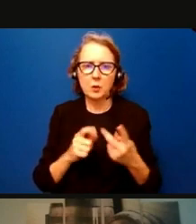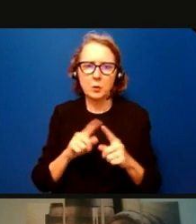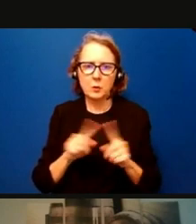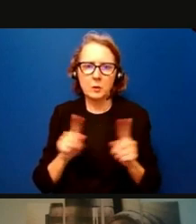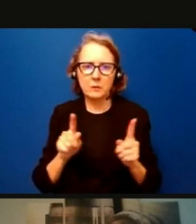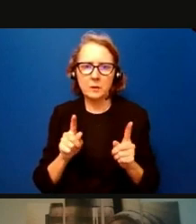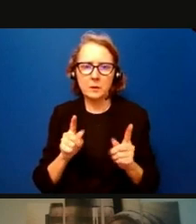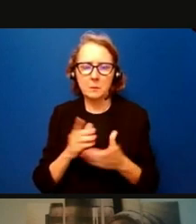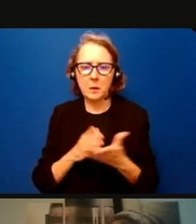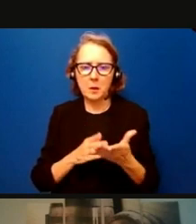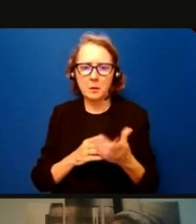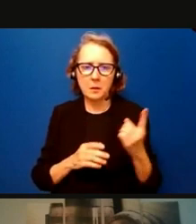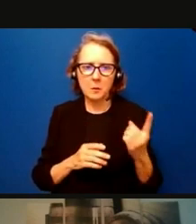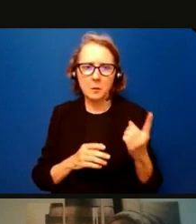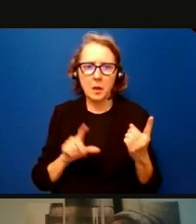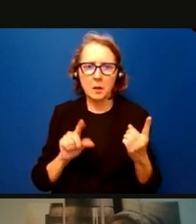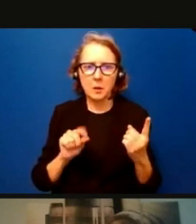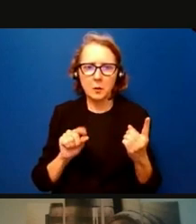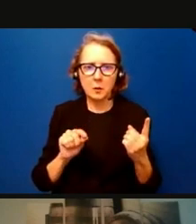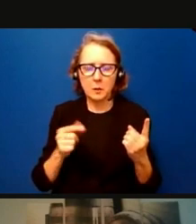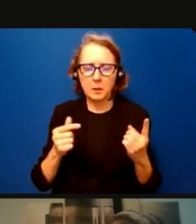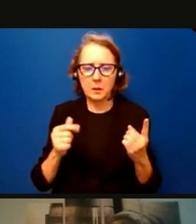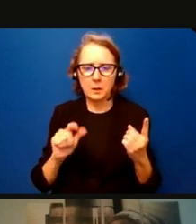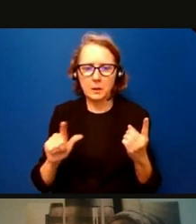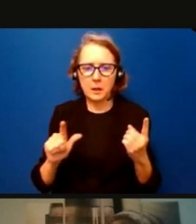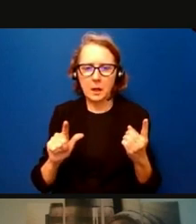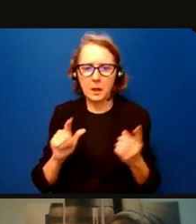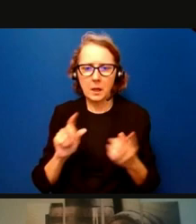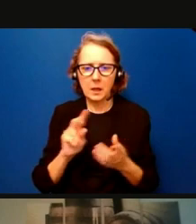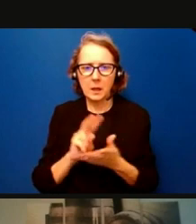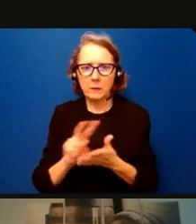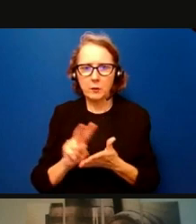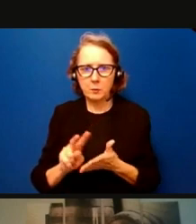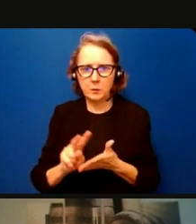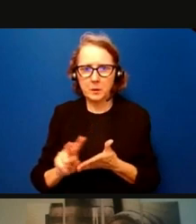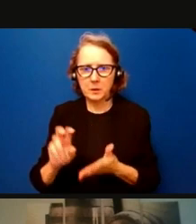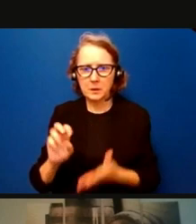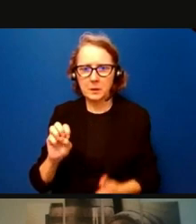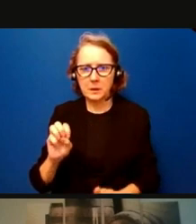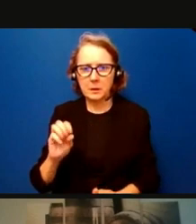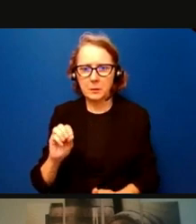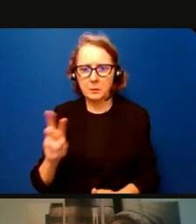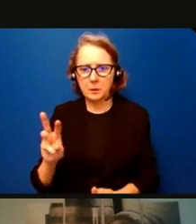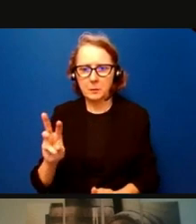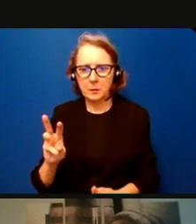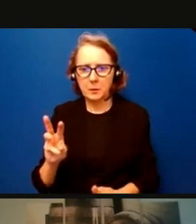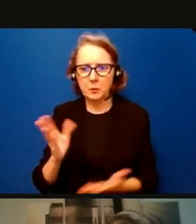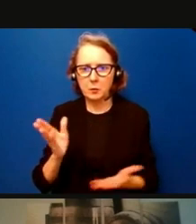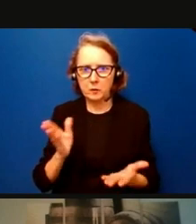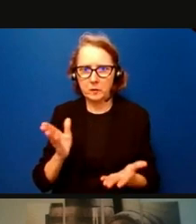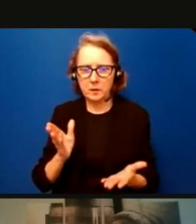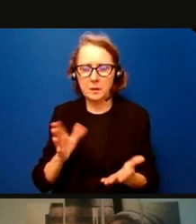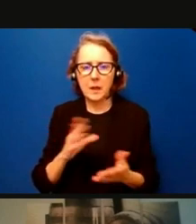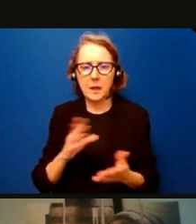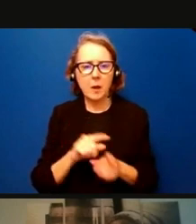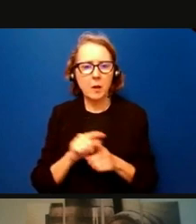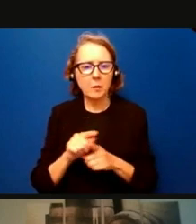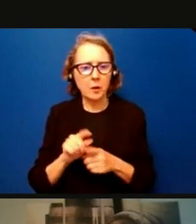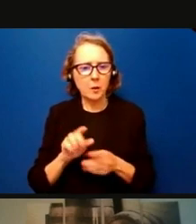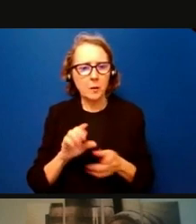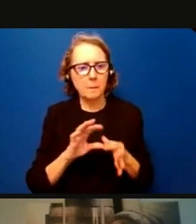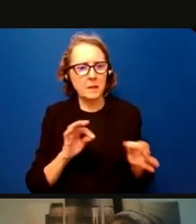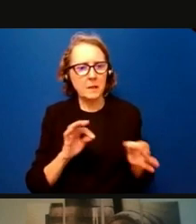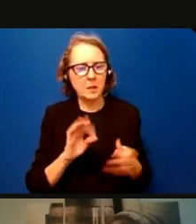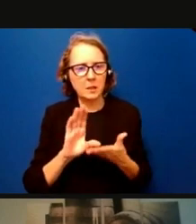the 20-gallon every other week EOW service. And there was also mentioning of a discount for people who are